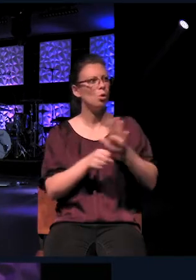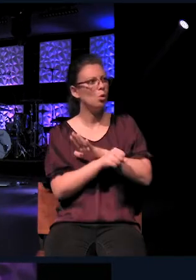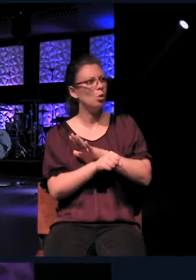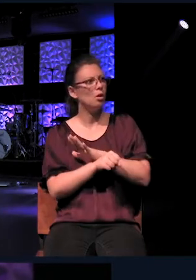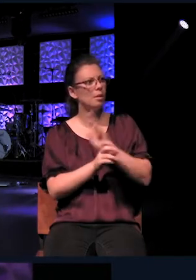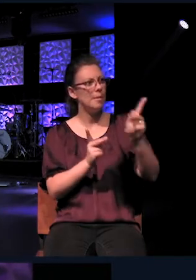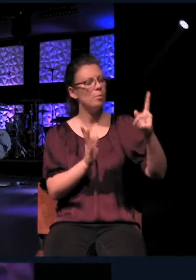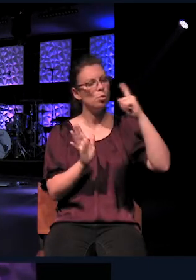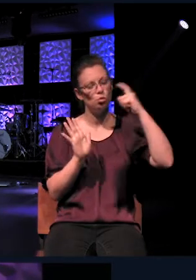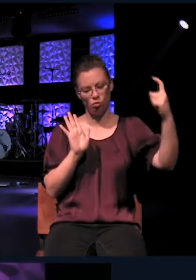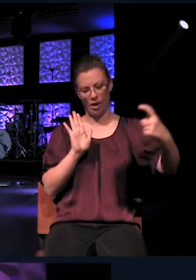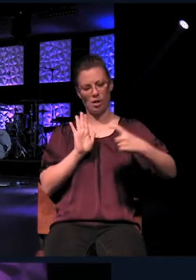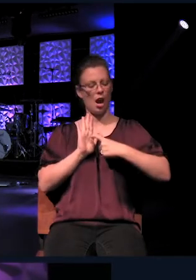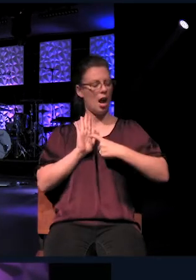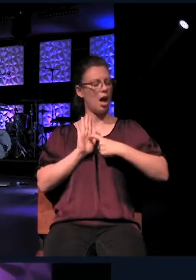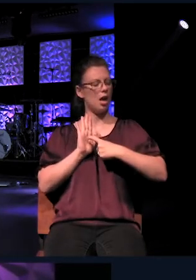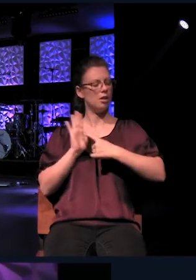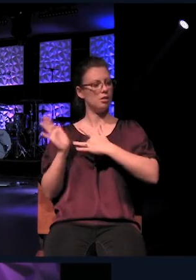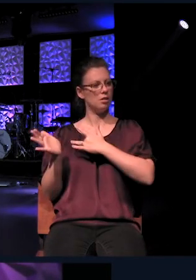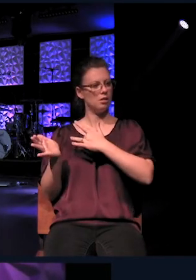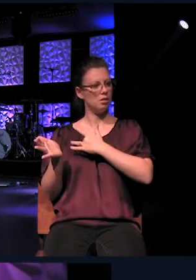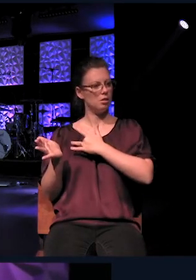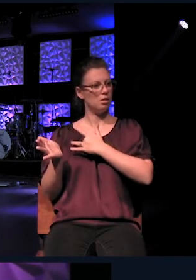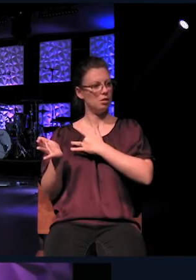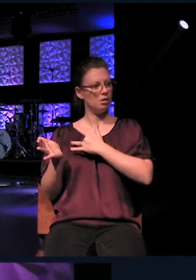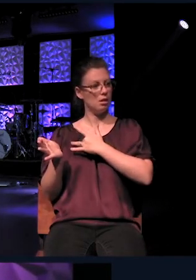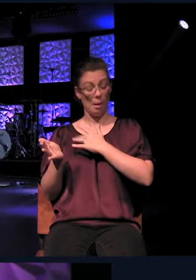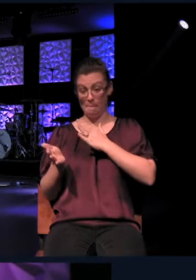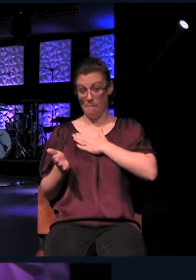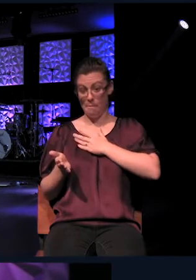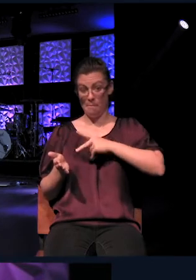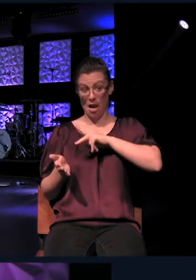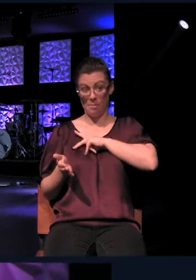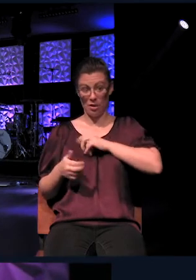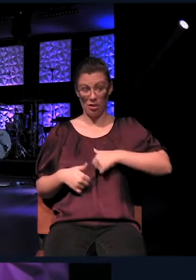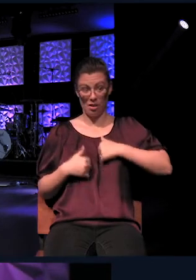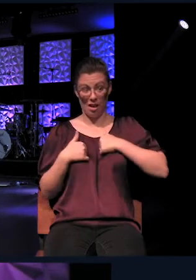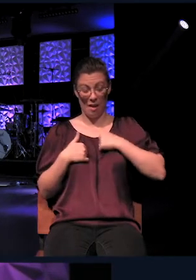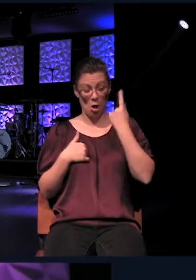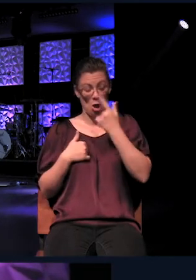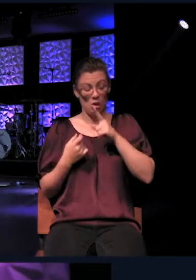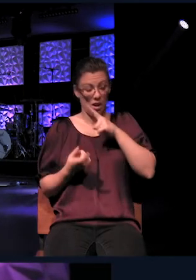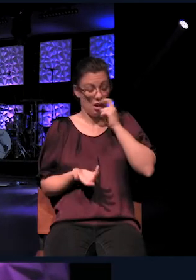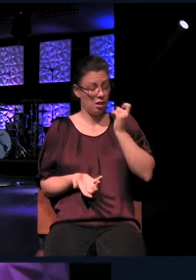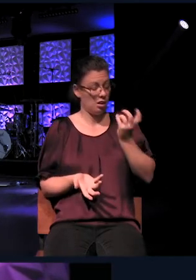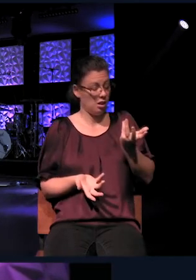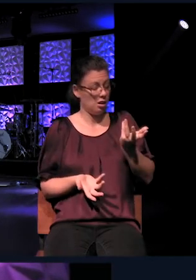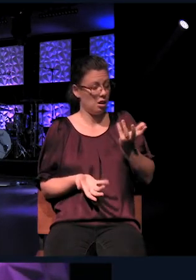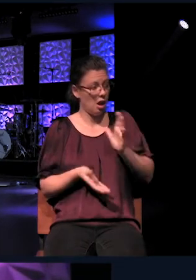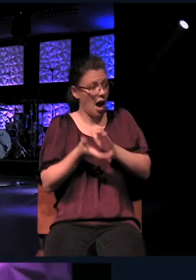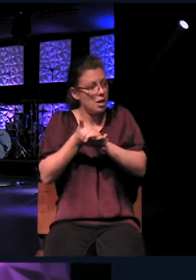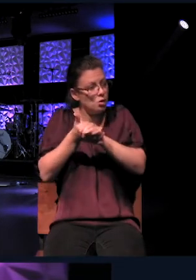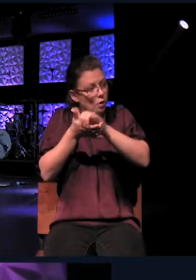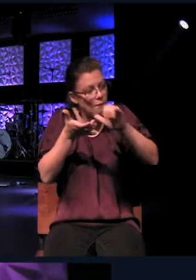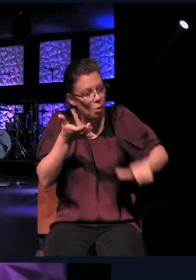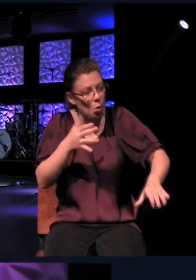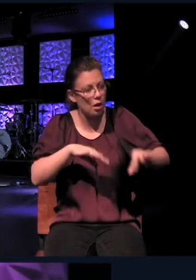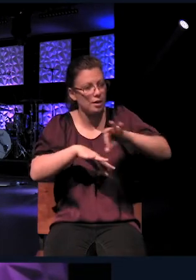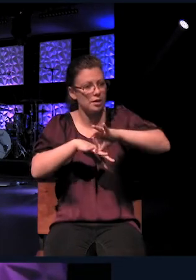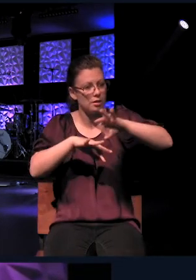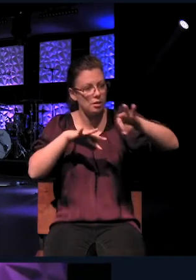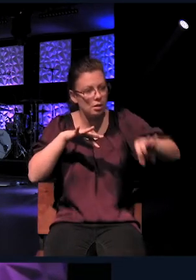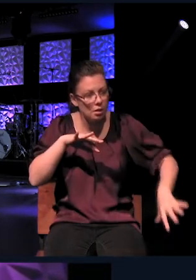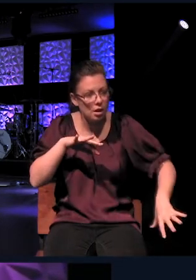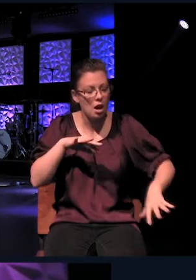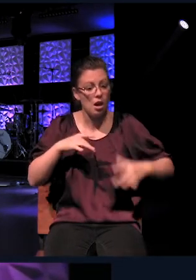time, she didn't know actually what was happening in my personal life. I was going through a divorce. It was the roughest season of my entire life. I was struggling